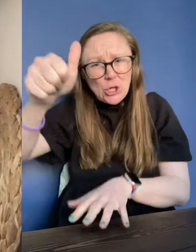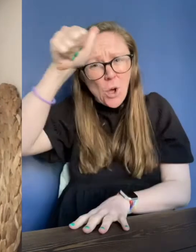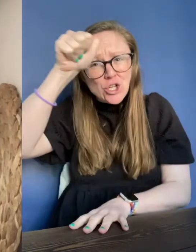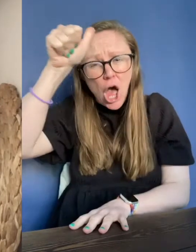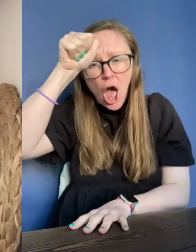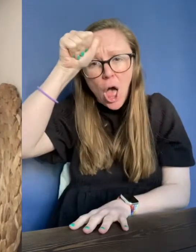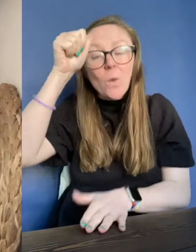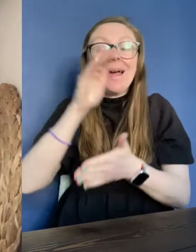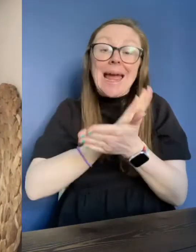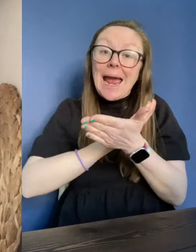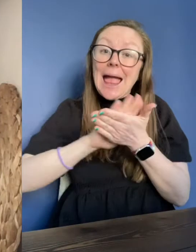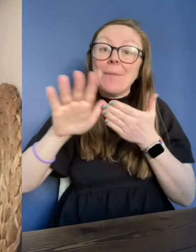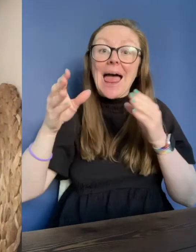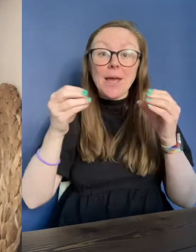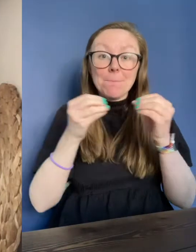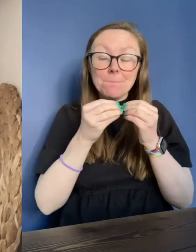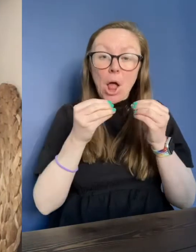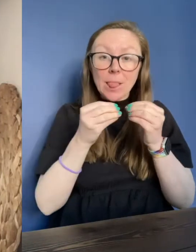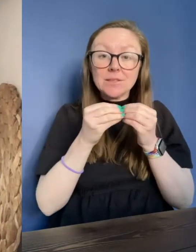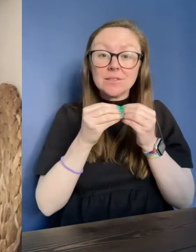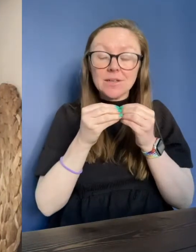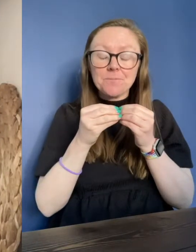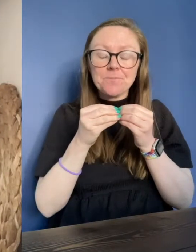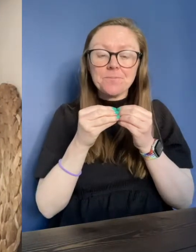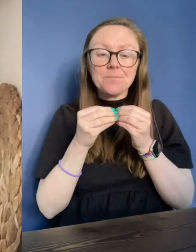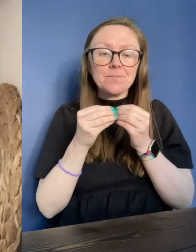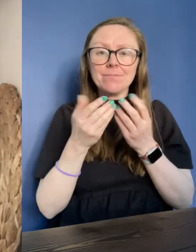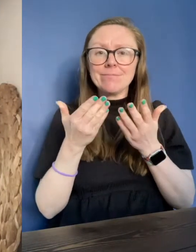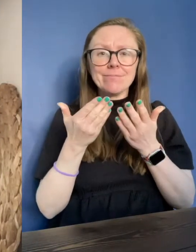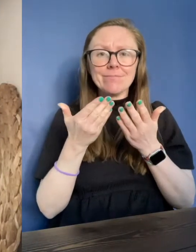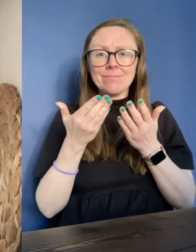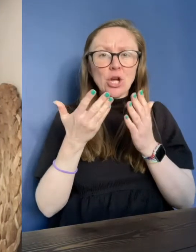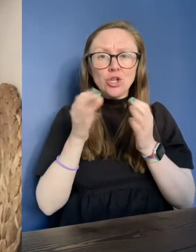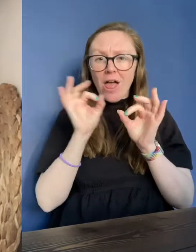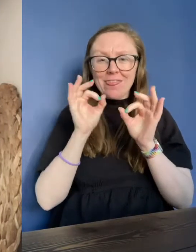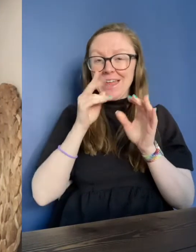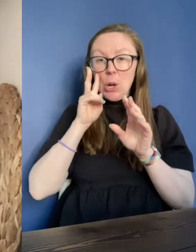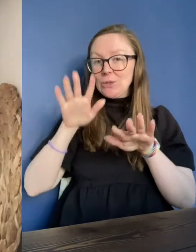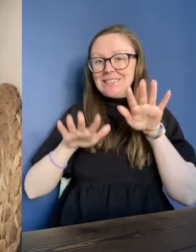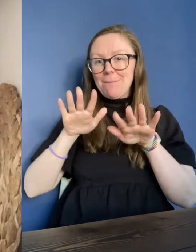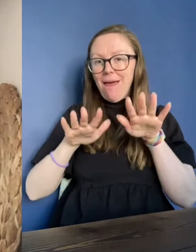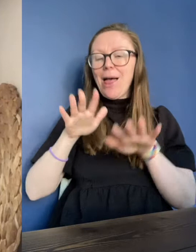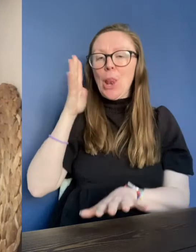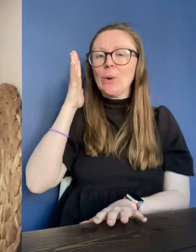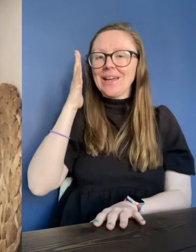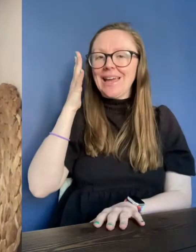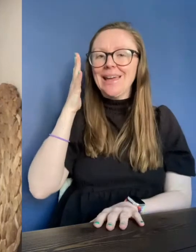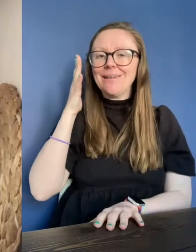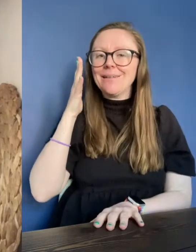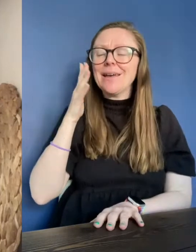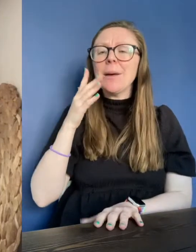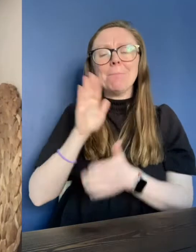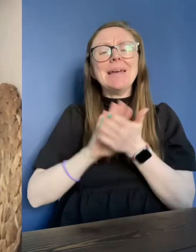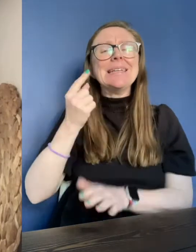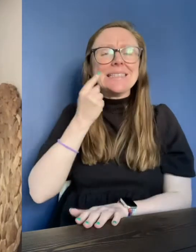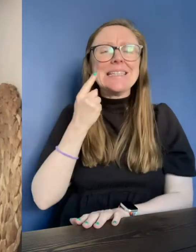Himalayan balsam doesn't have any lookalikes, luckily, so it's a pretty